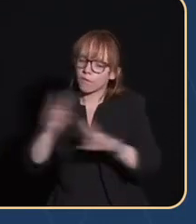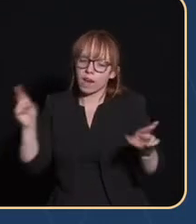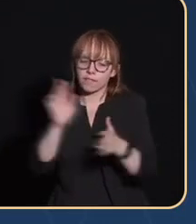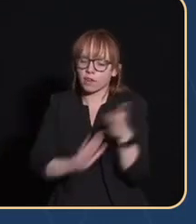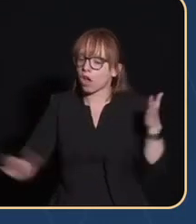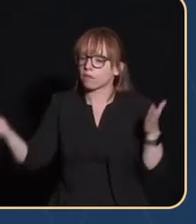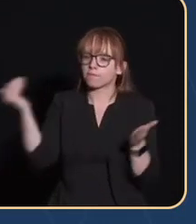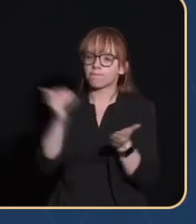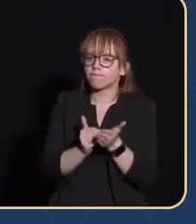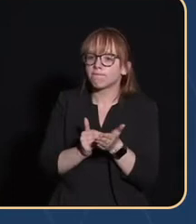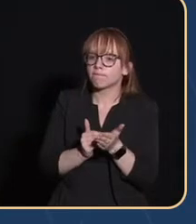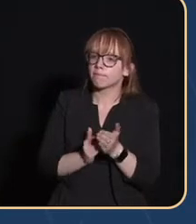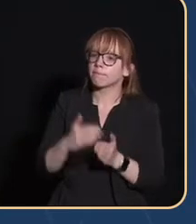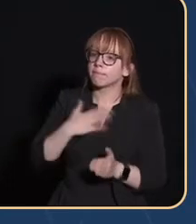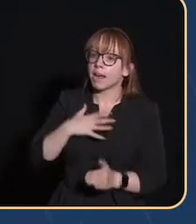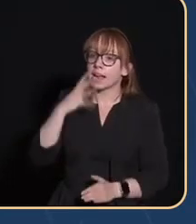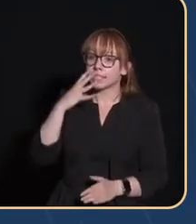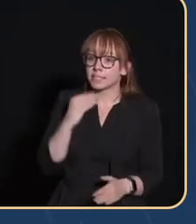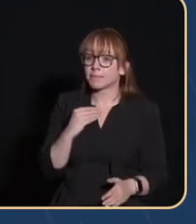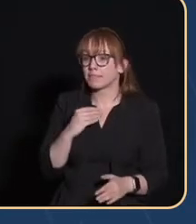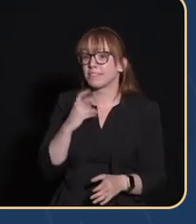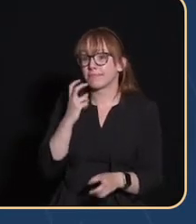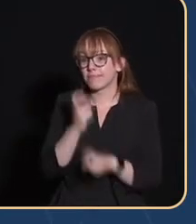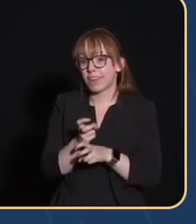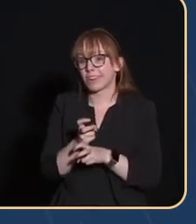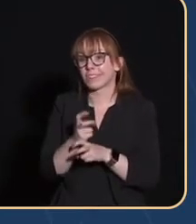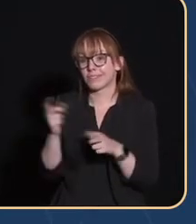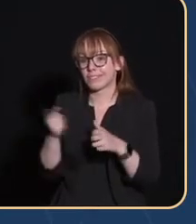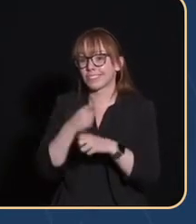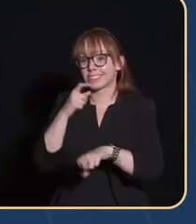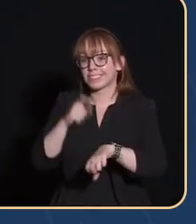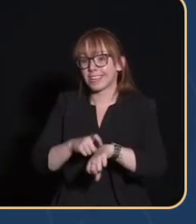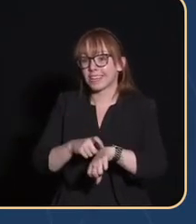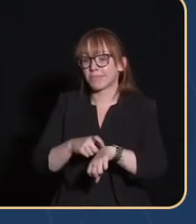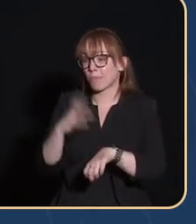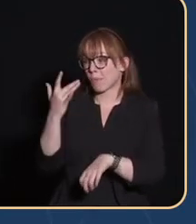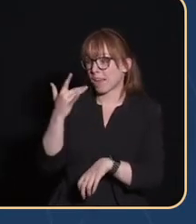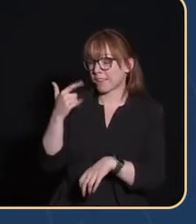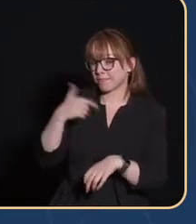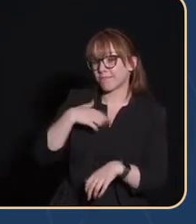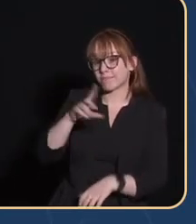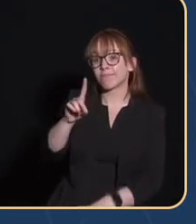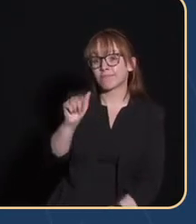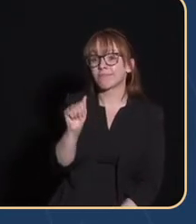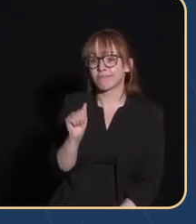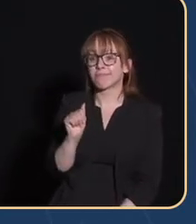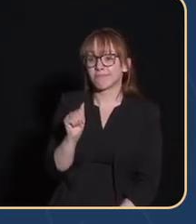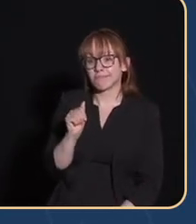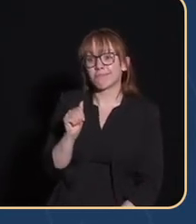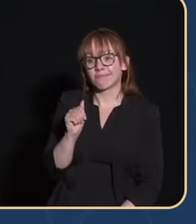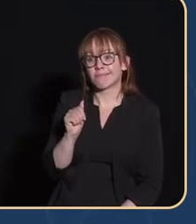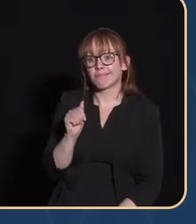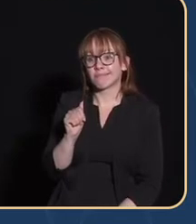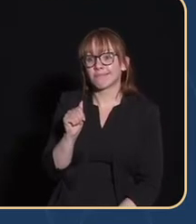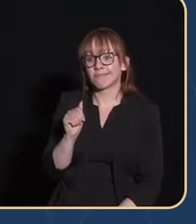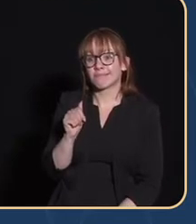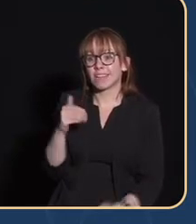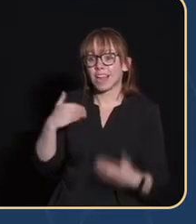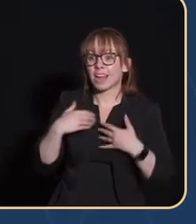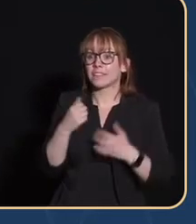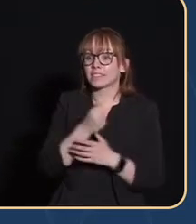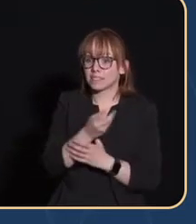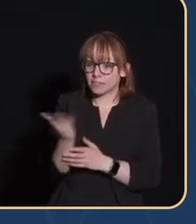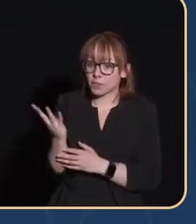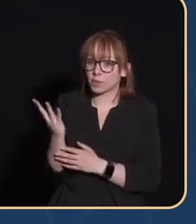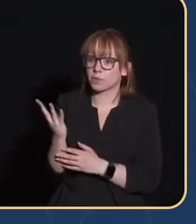part of my experience was hard the first time around was because of my disabilities. I have